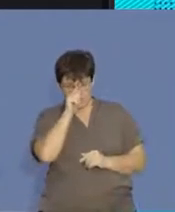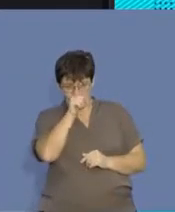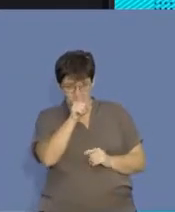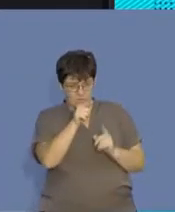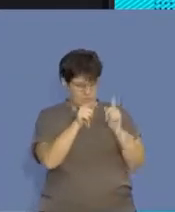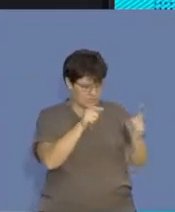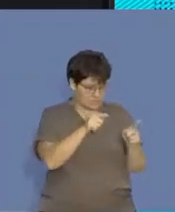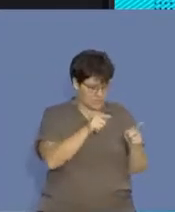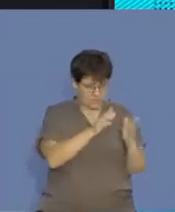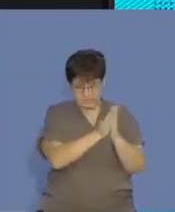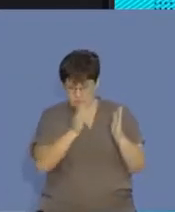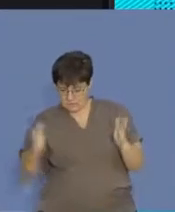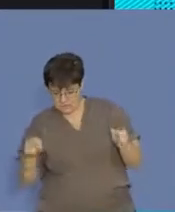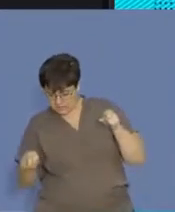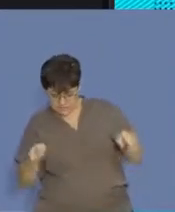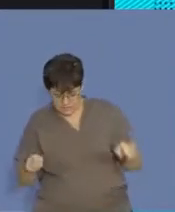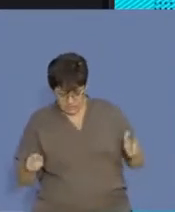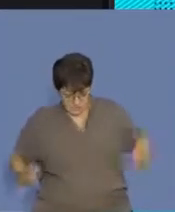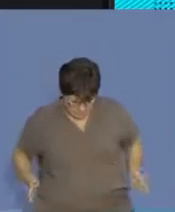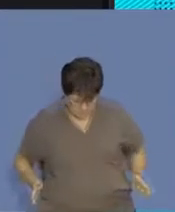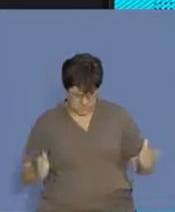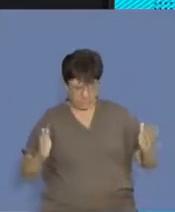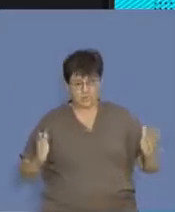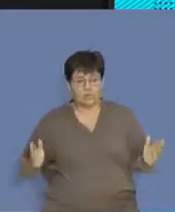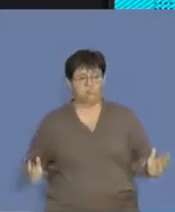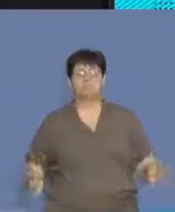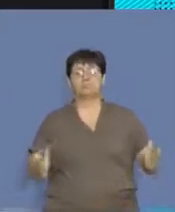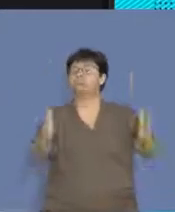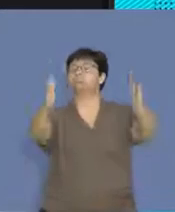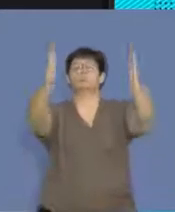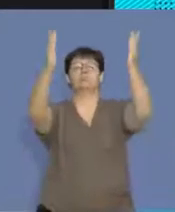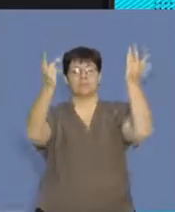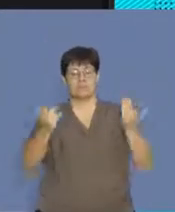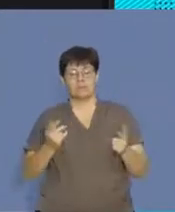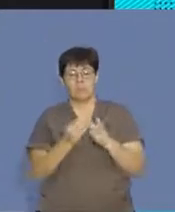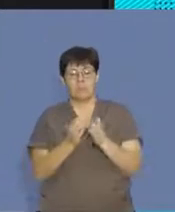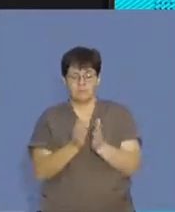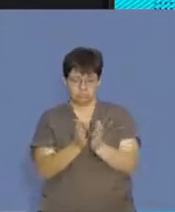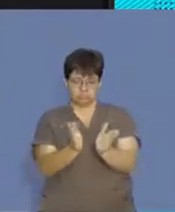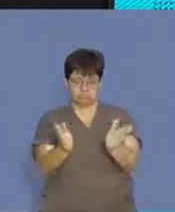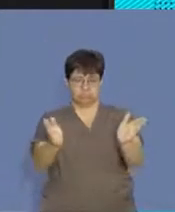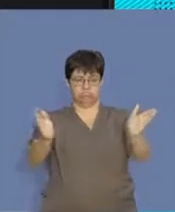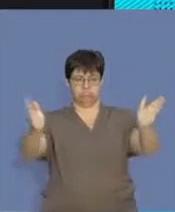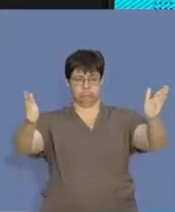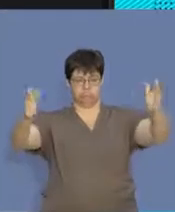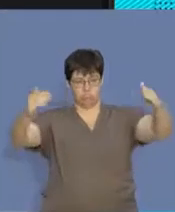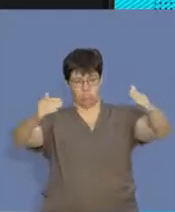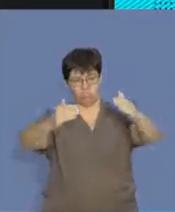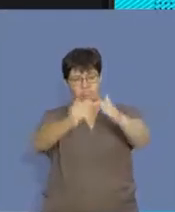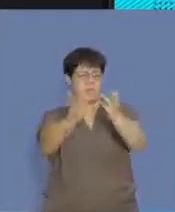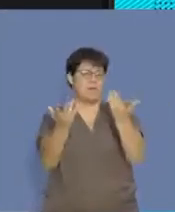distance from this pavement to that pavement is the same throughout the road, unless it gets to a point where it's going to be maybe